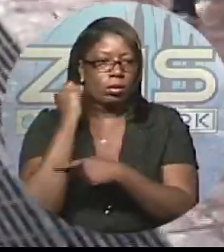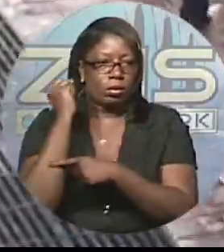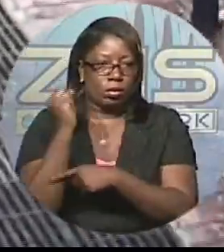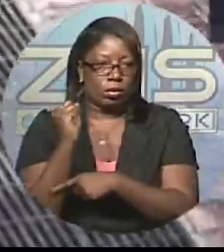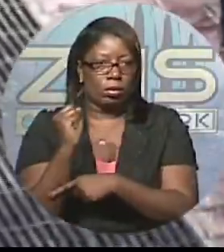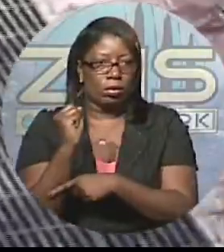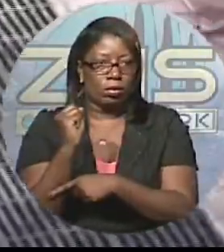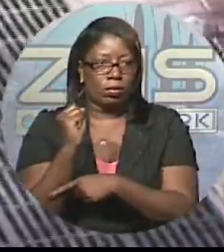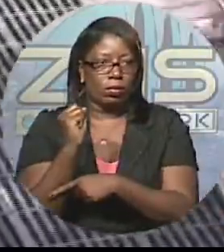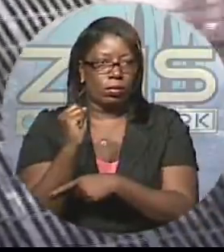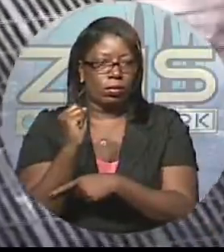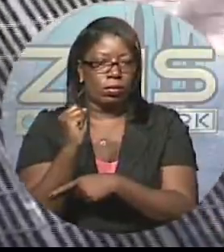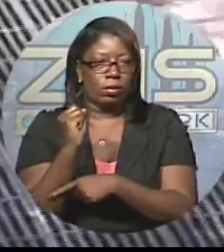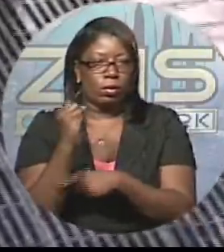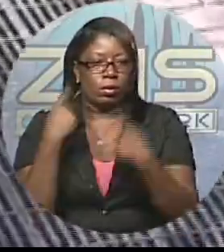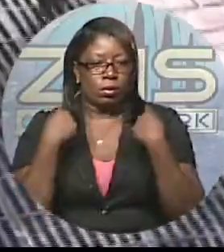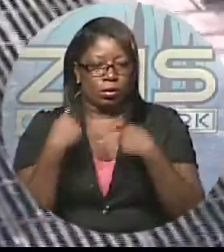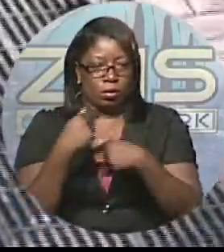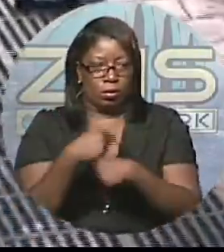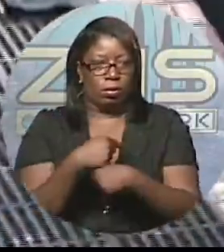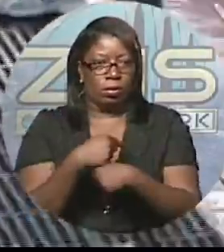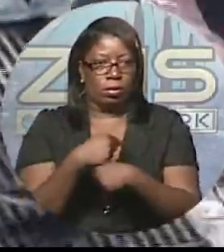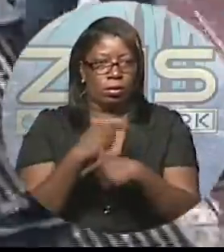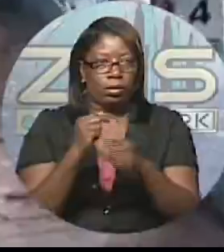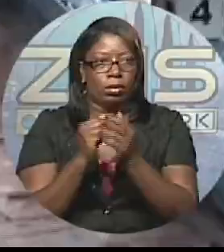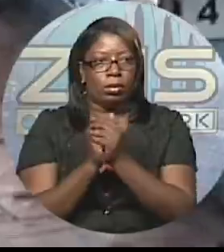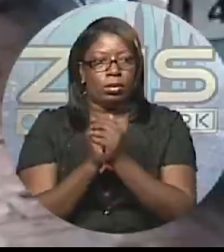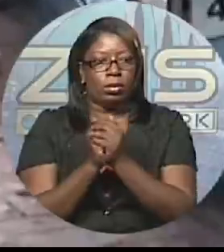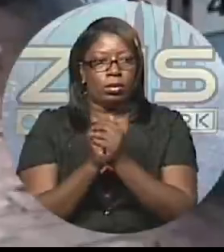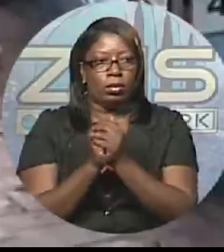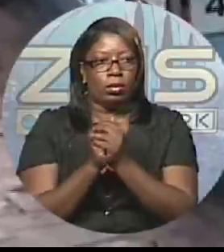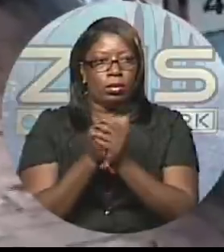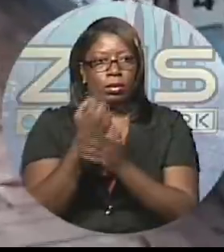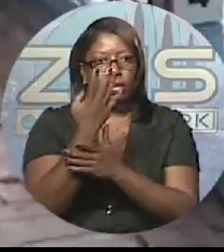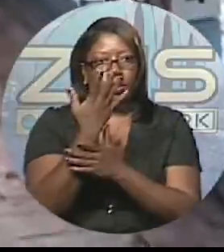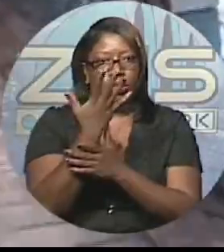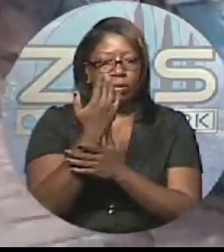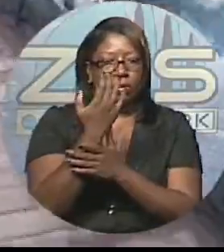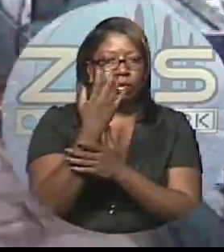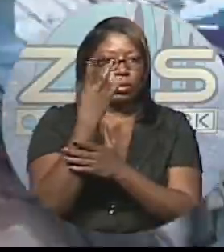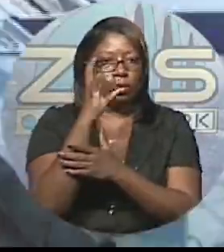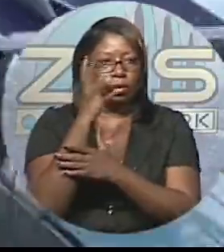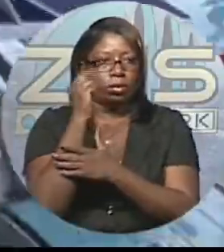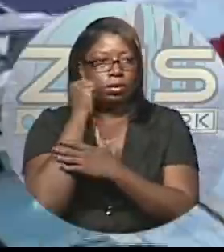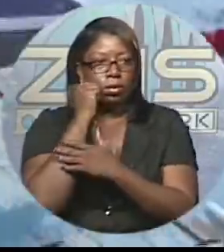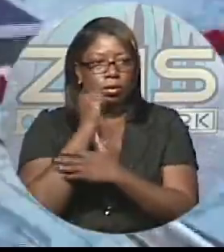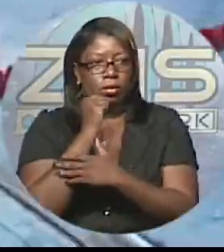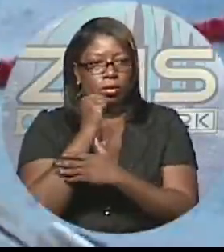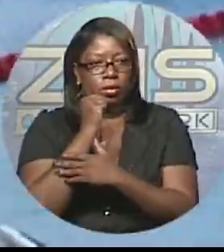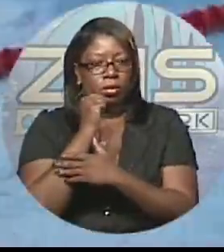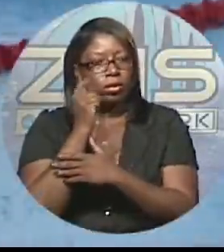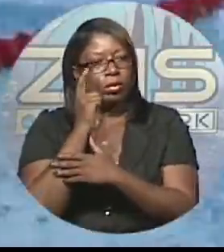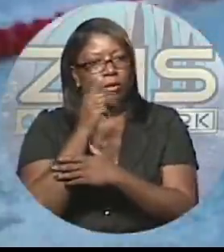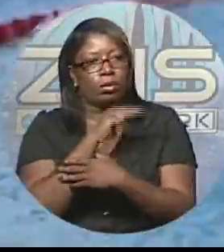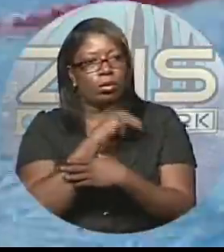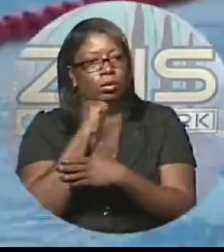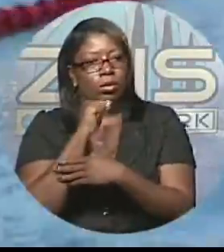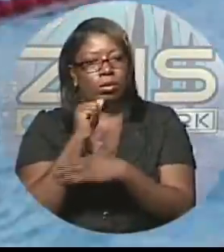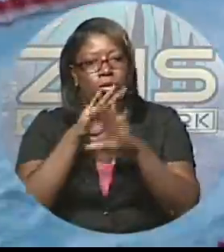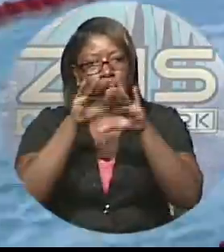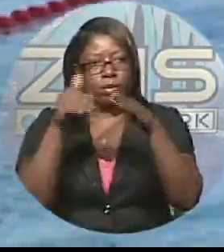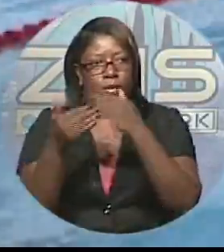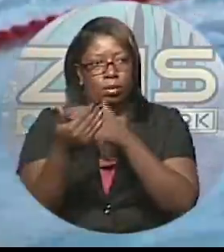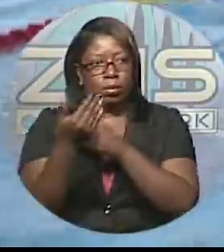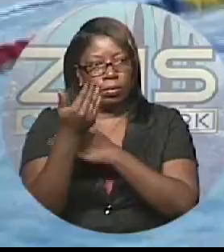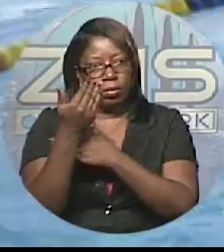position, 1 minute, 17.86 seconds. In the 15 to 17 girls, Laura Morley did not swim it in the morning, so came